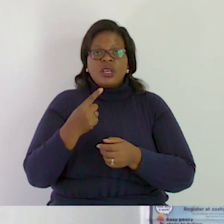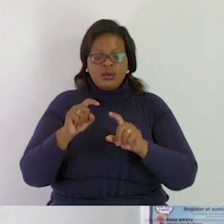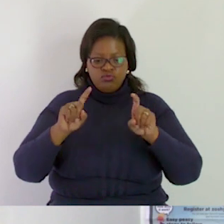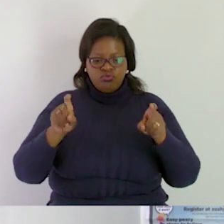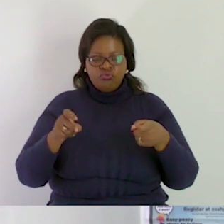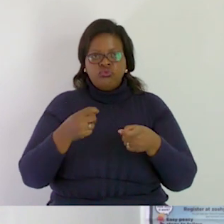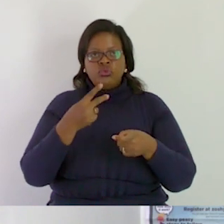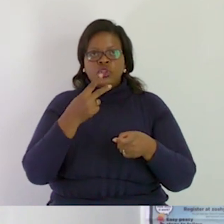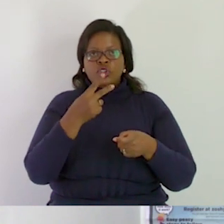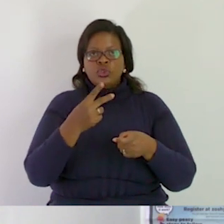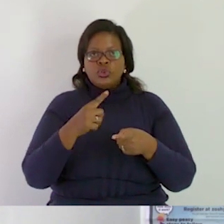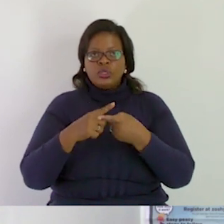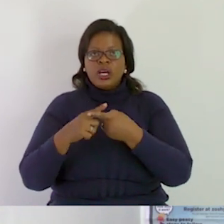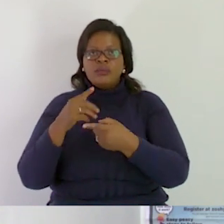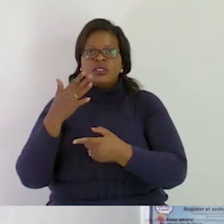me 10?